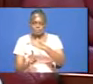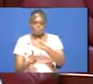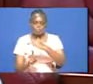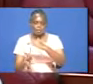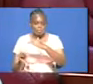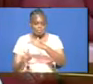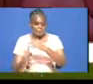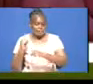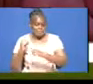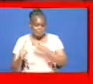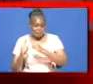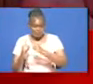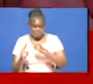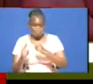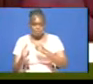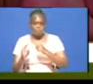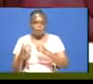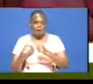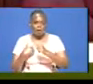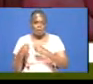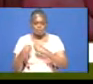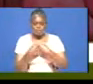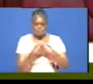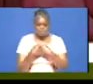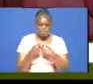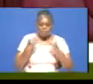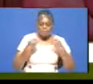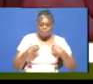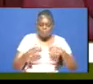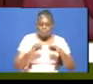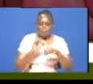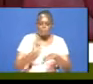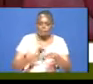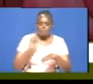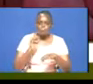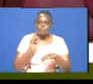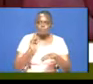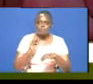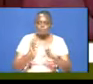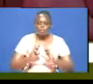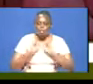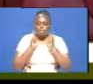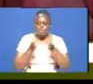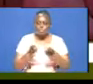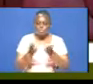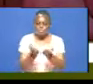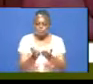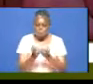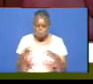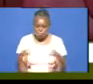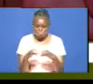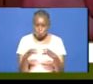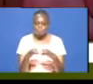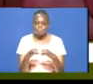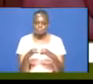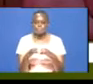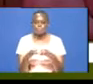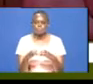experienced numerous challenges while trying to effectively respond to the needs of these groups. Madam